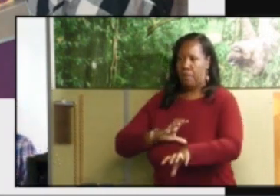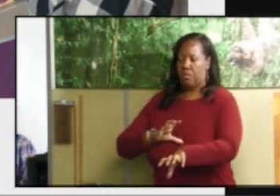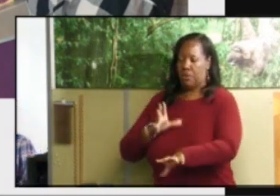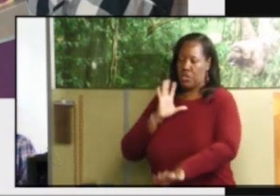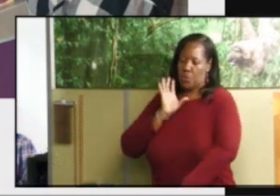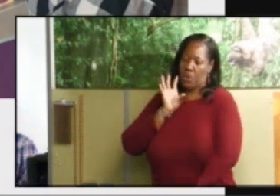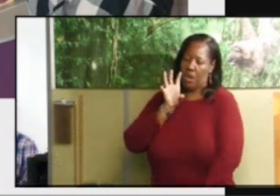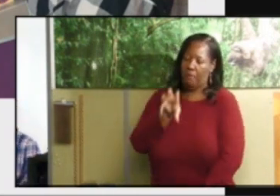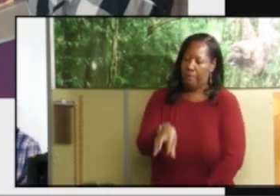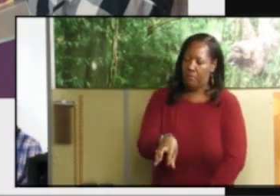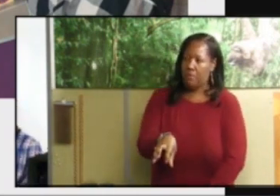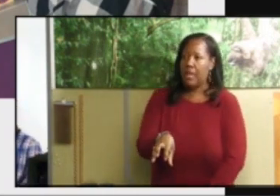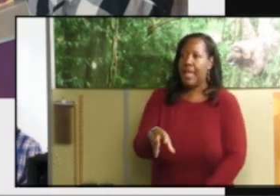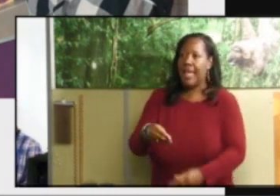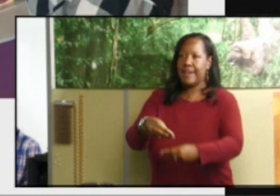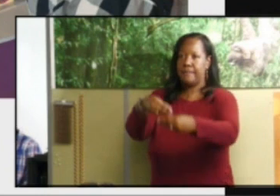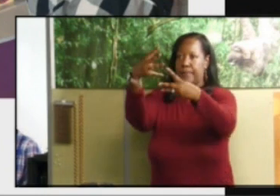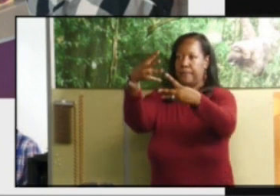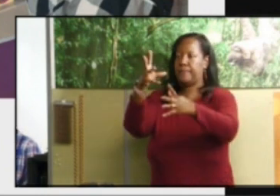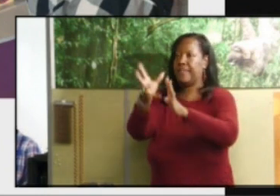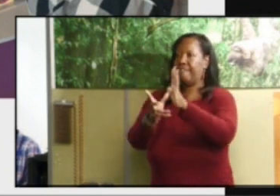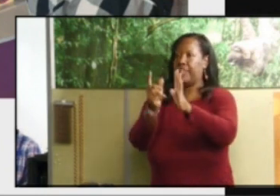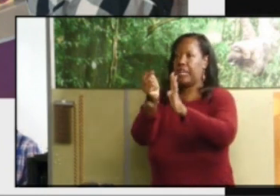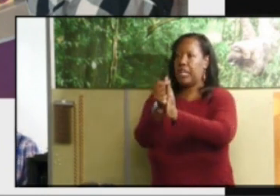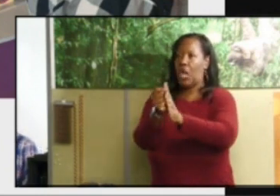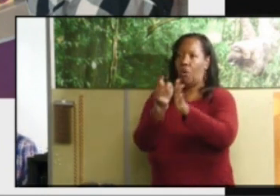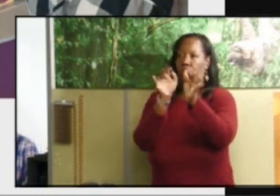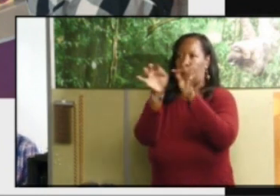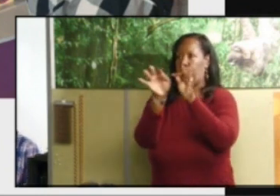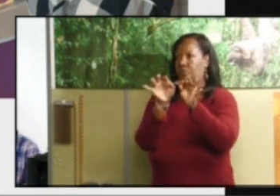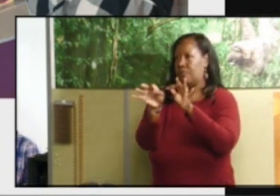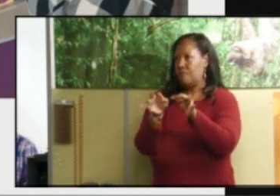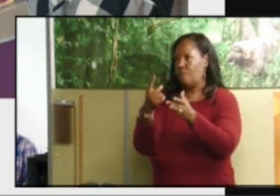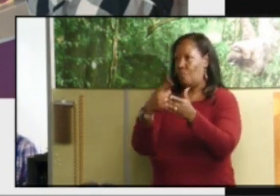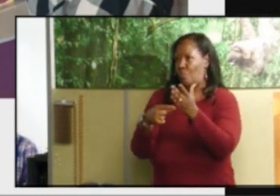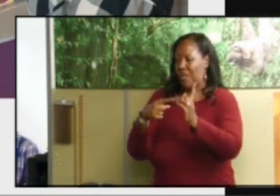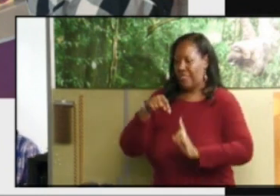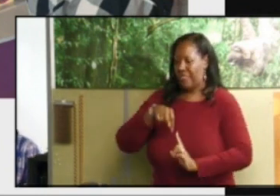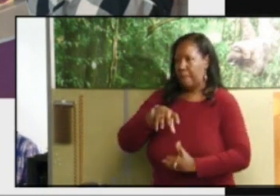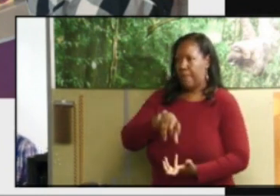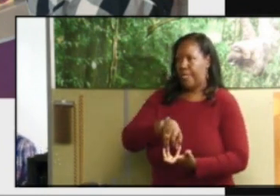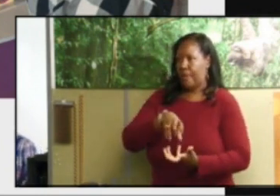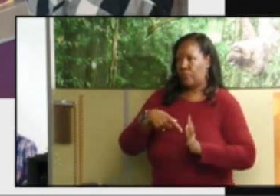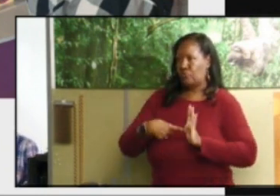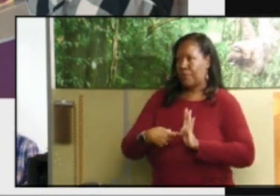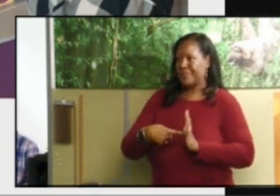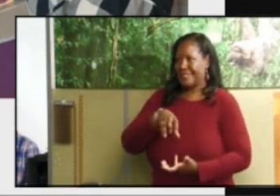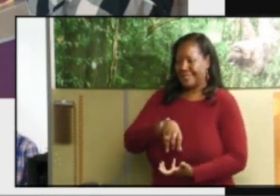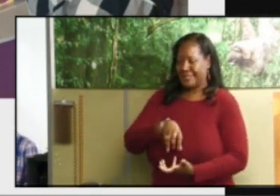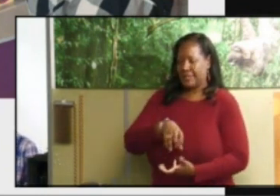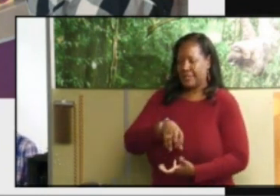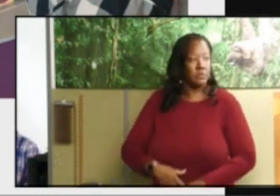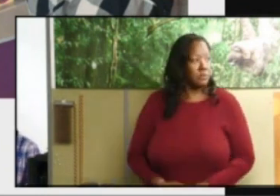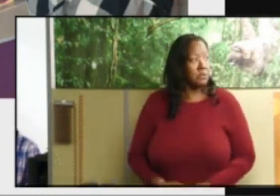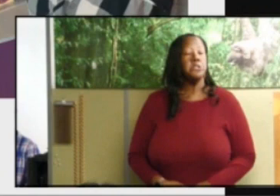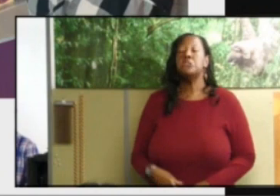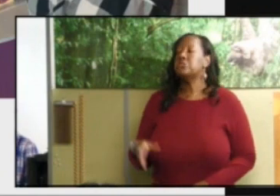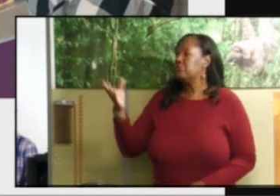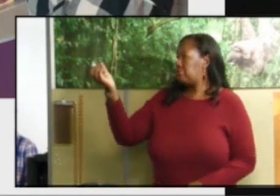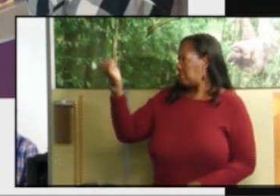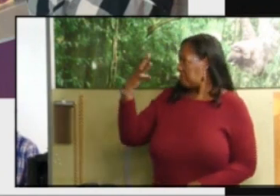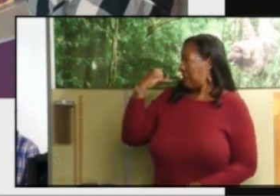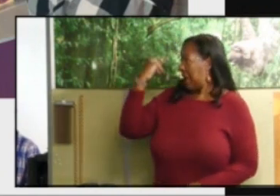was related to the imagery shown on each of the blocks. Thank you. So we brought their concept to life